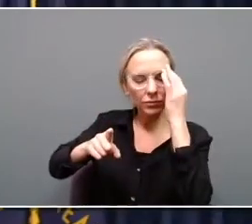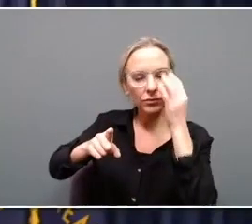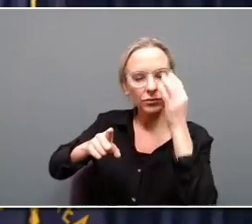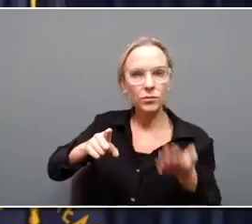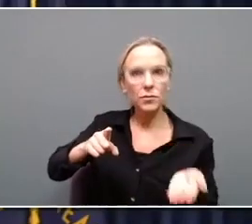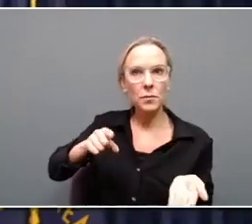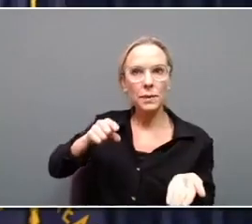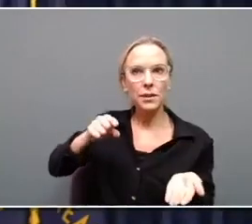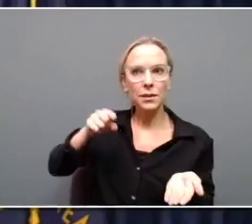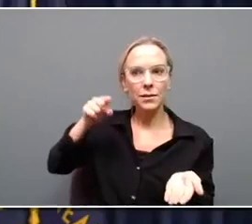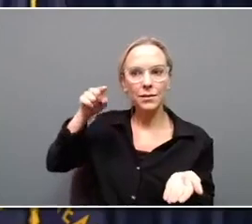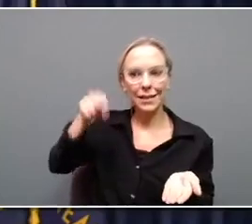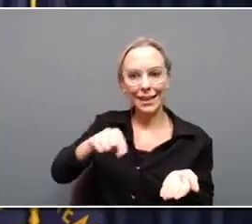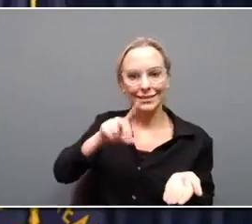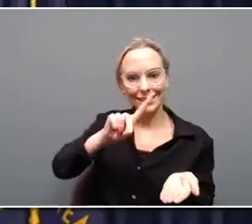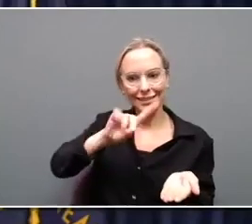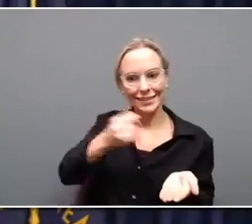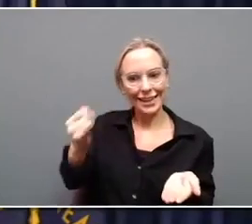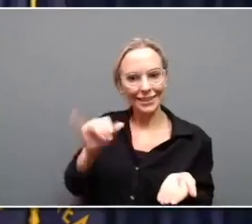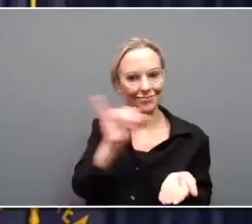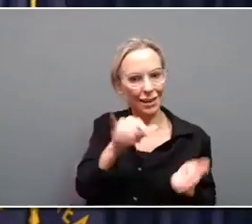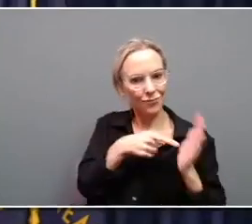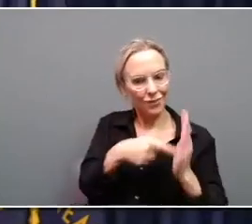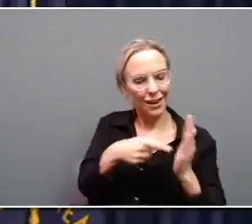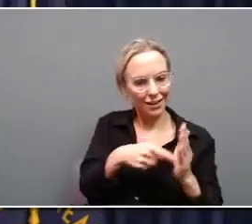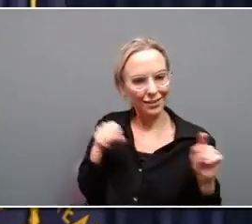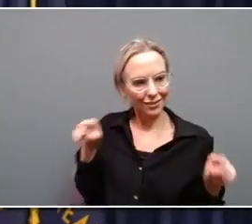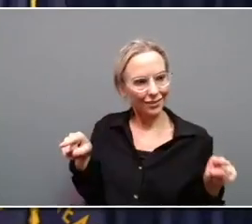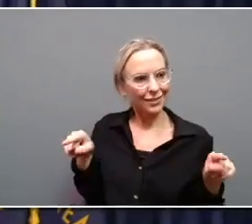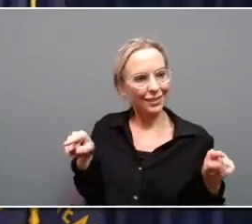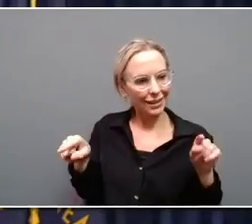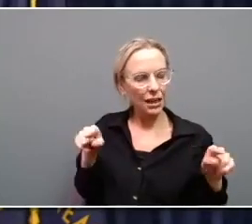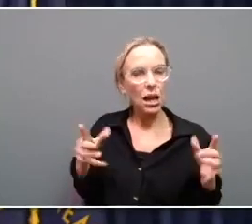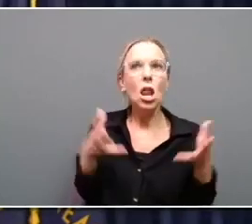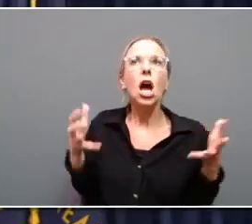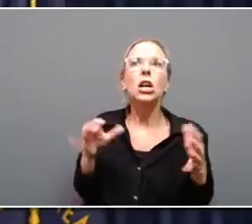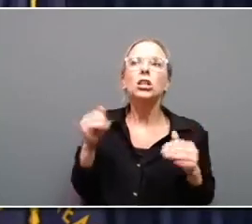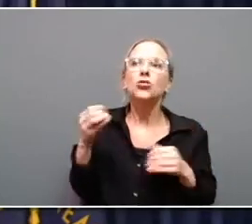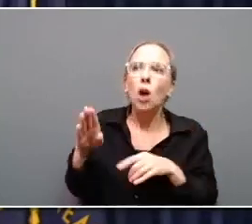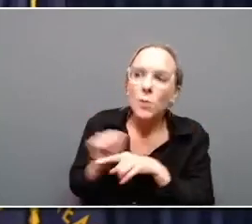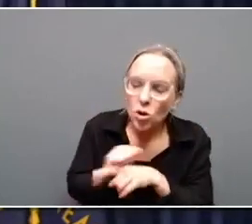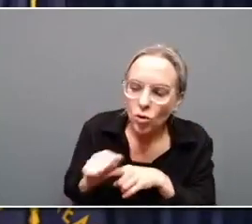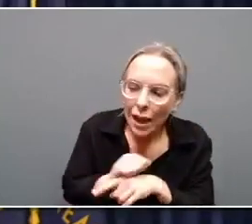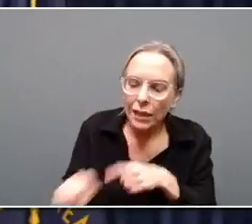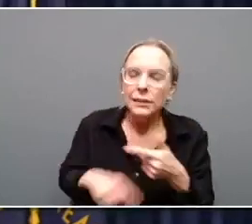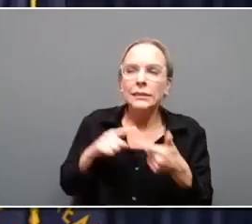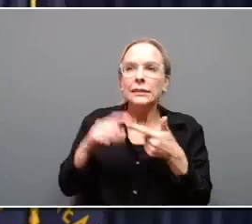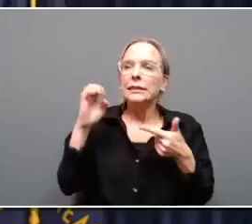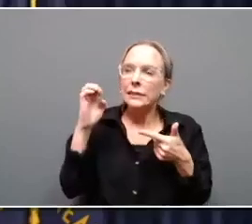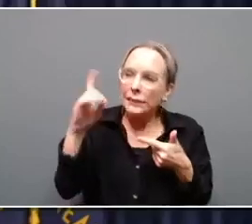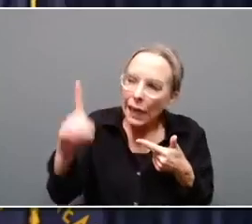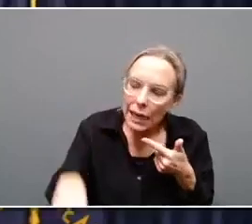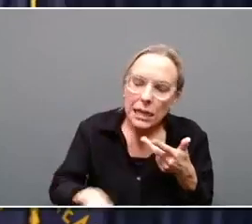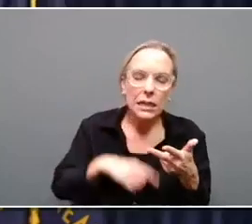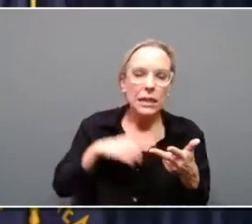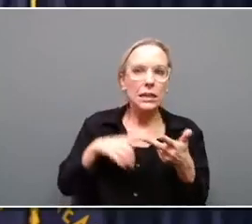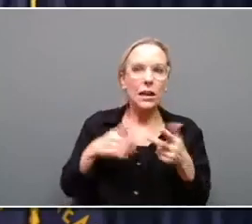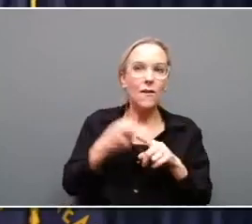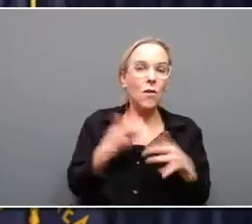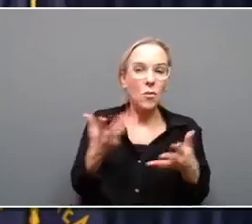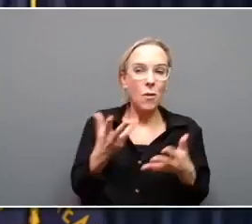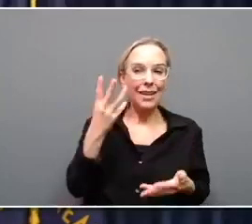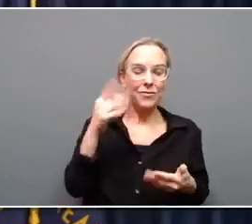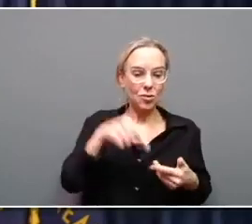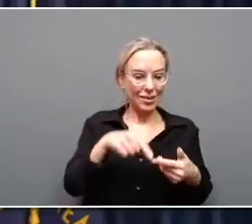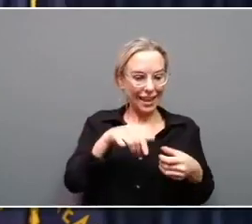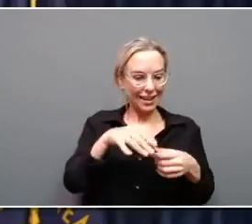to DJJ as well. That's been a lot of job training, education. A lot of that's come from outside the administration, like